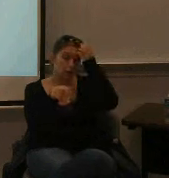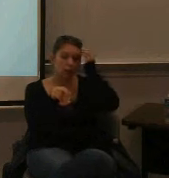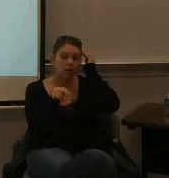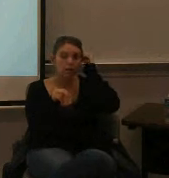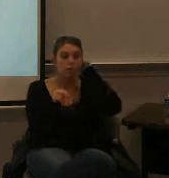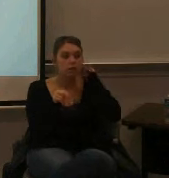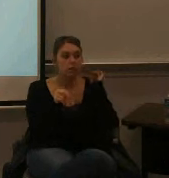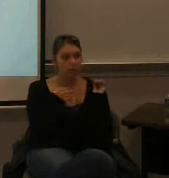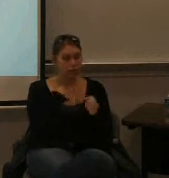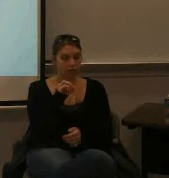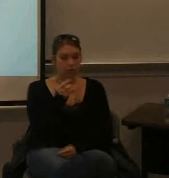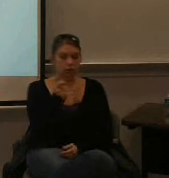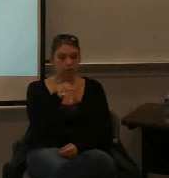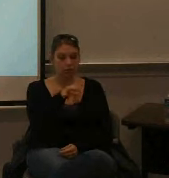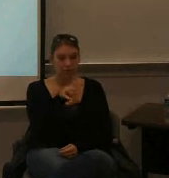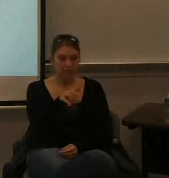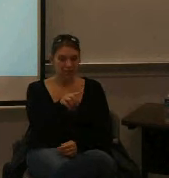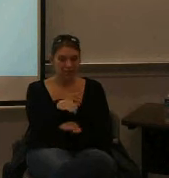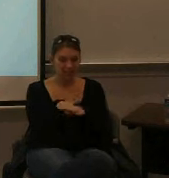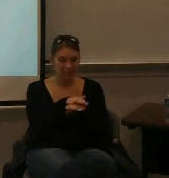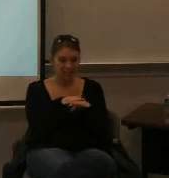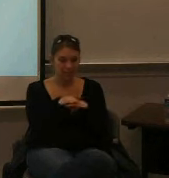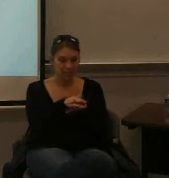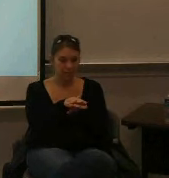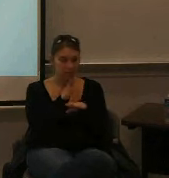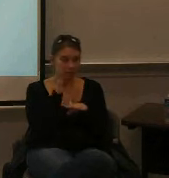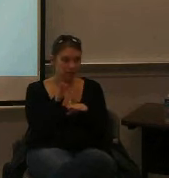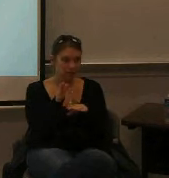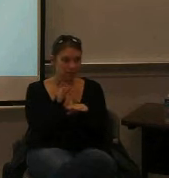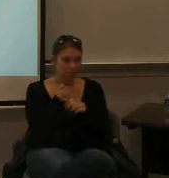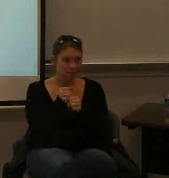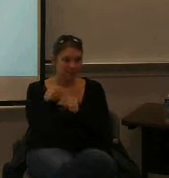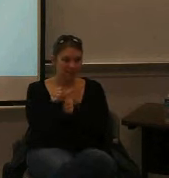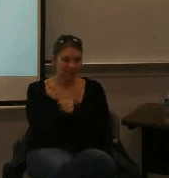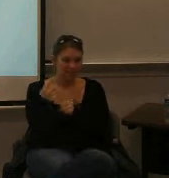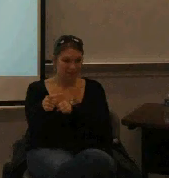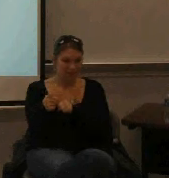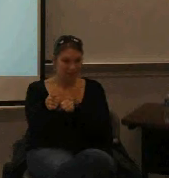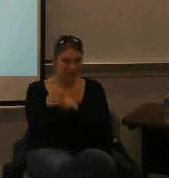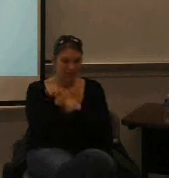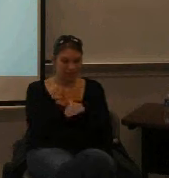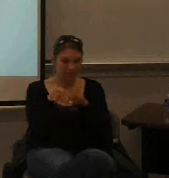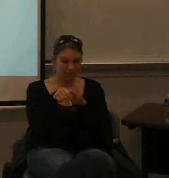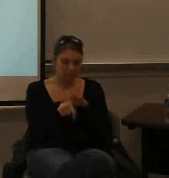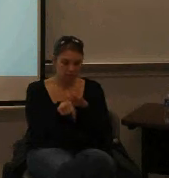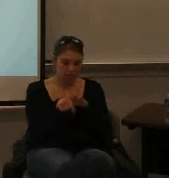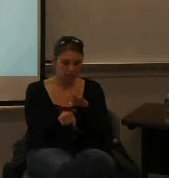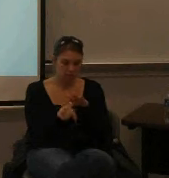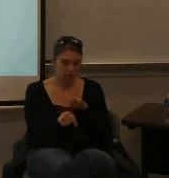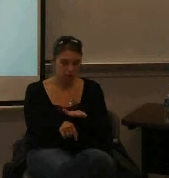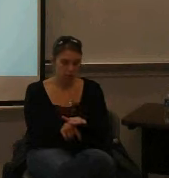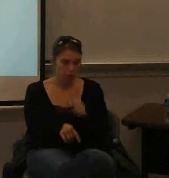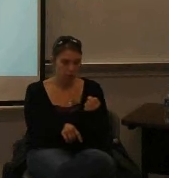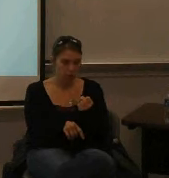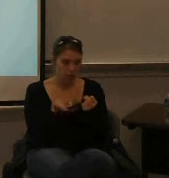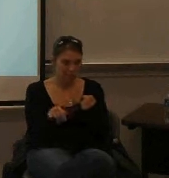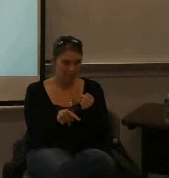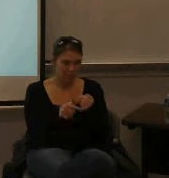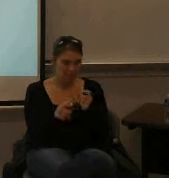oxidized microzone on the top of that sediment that will keep any phosphorus as it gets buried further, and we know that